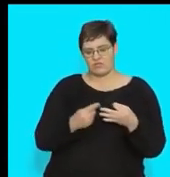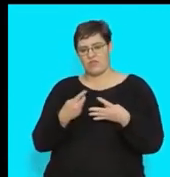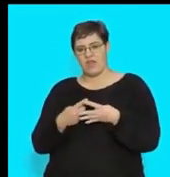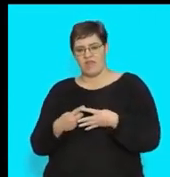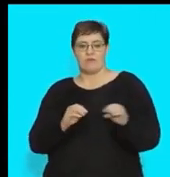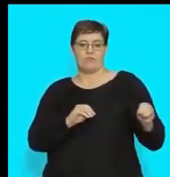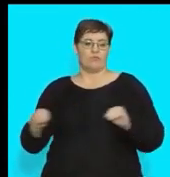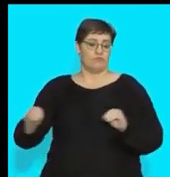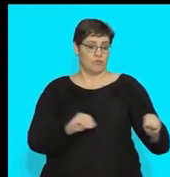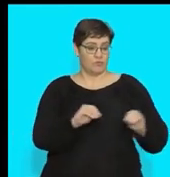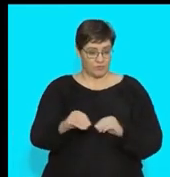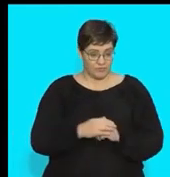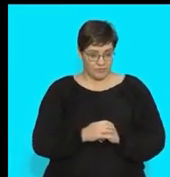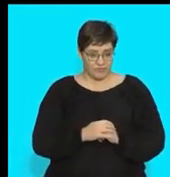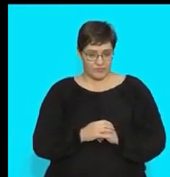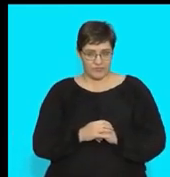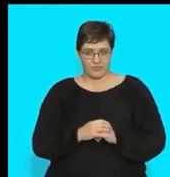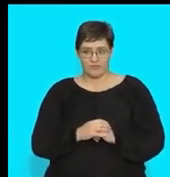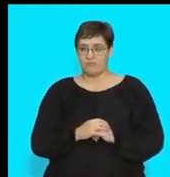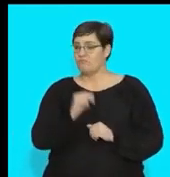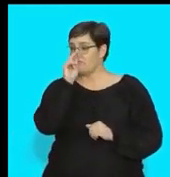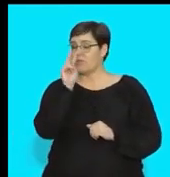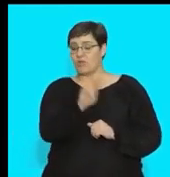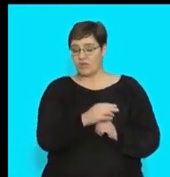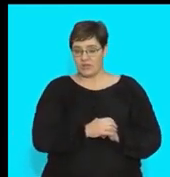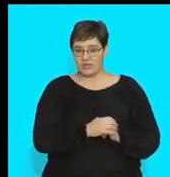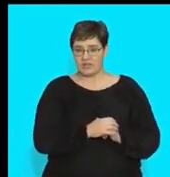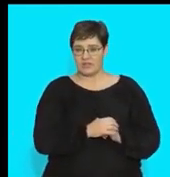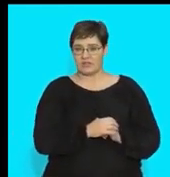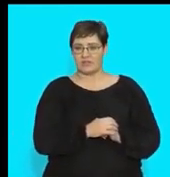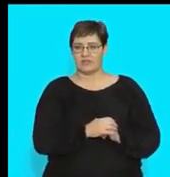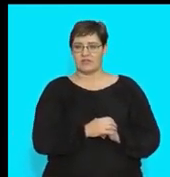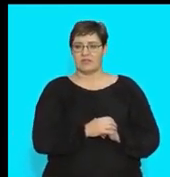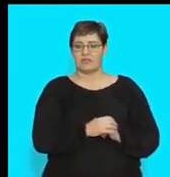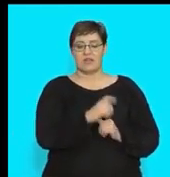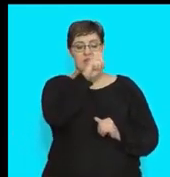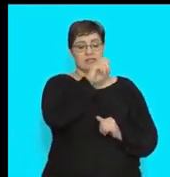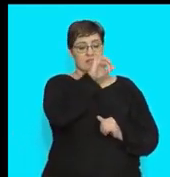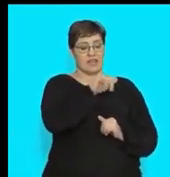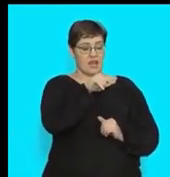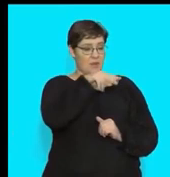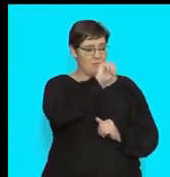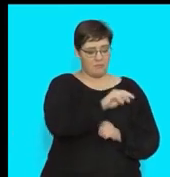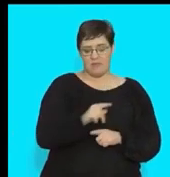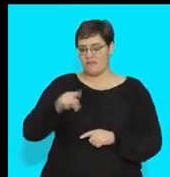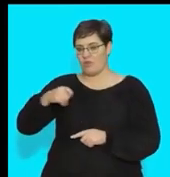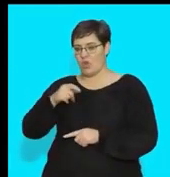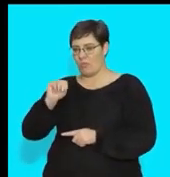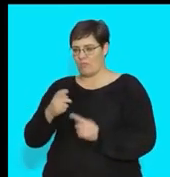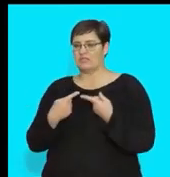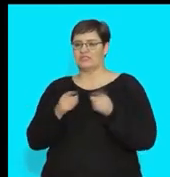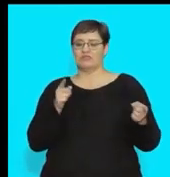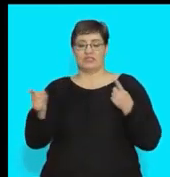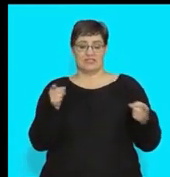we've got movement. Now, if I have a look over here, as you can see there, all right, xylem and the phloem,